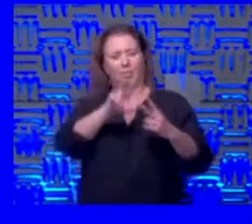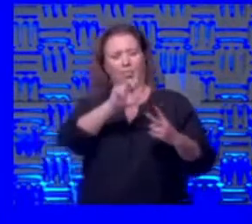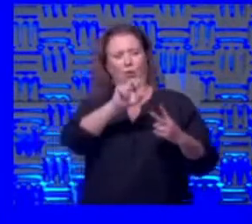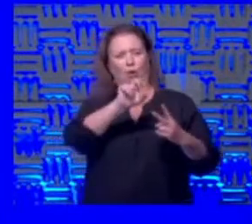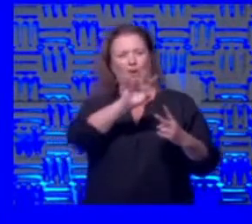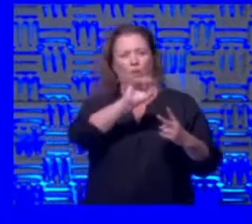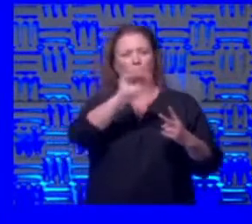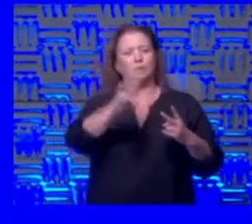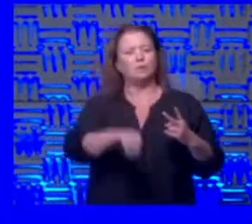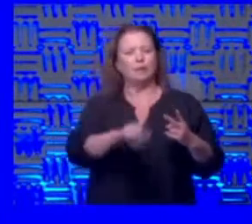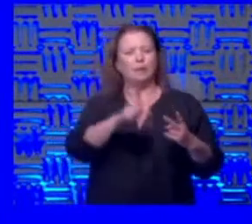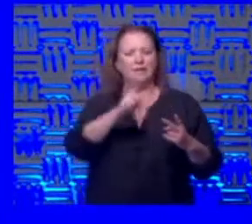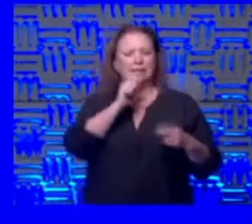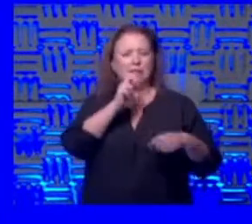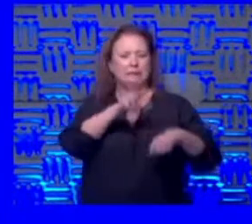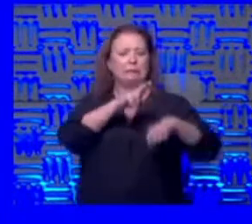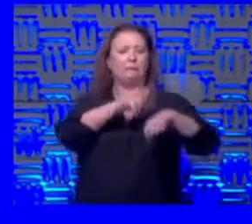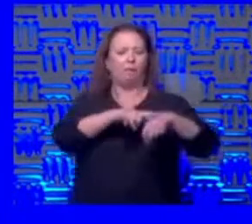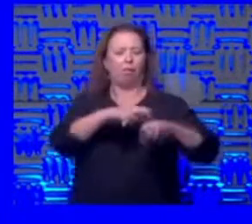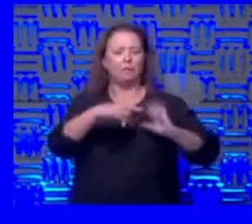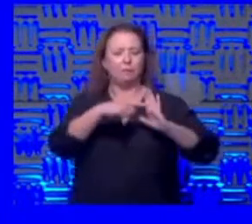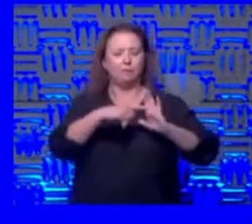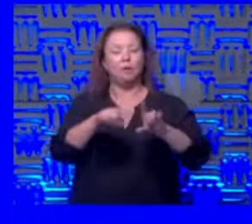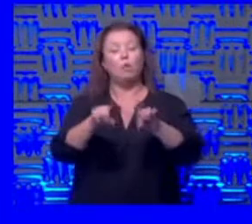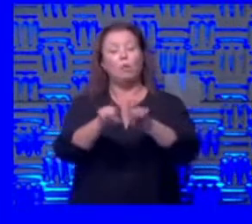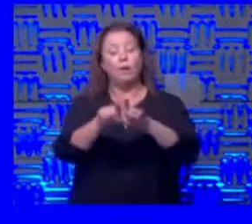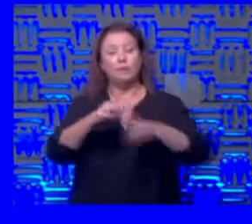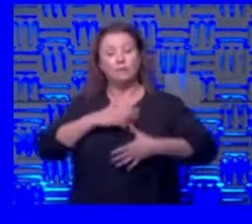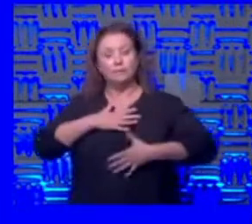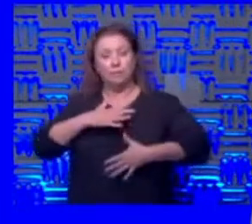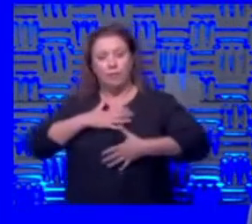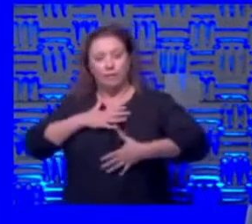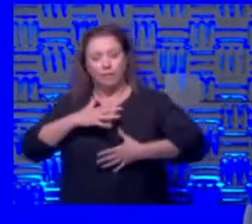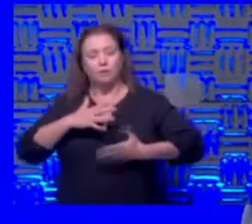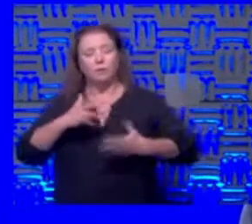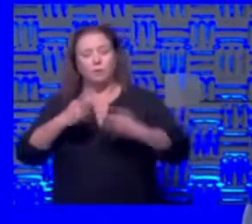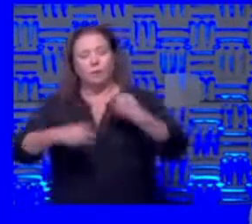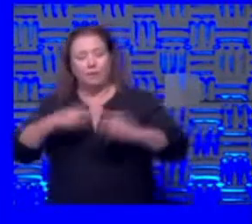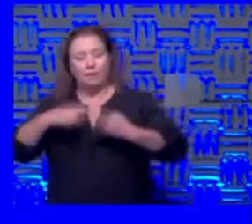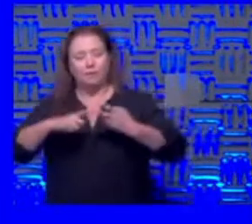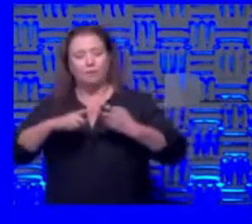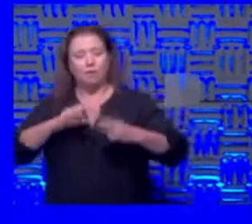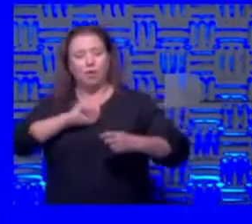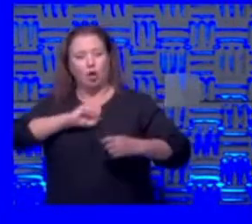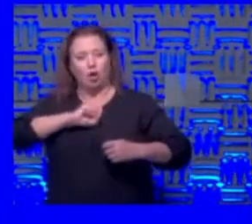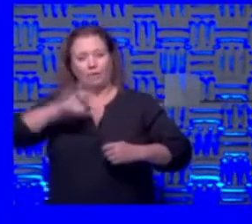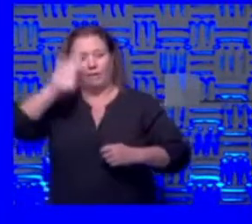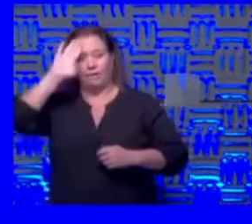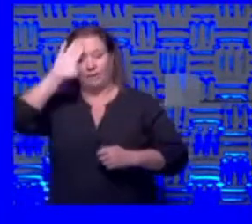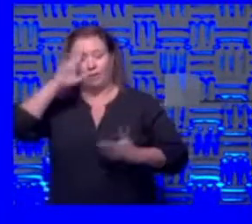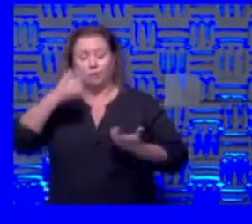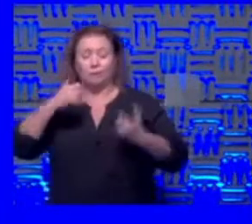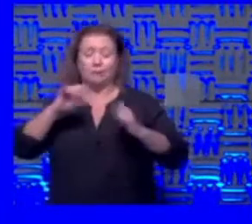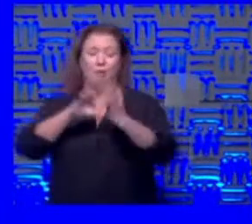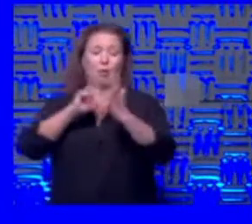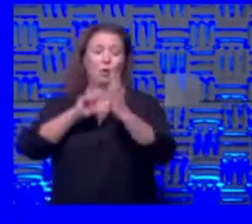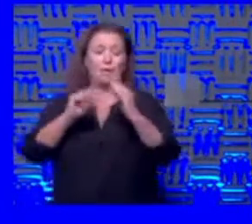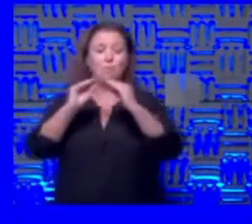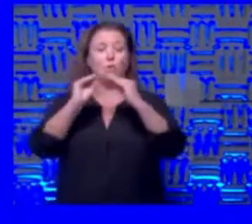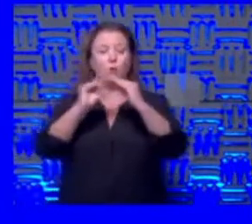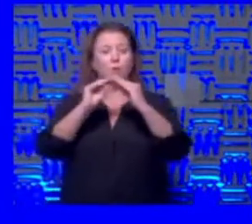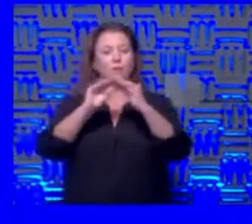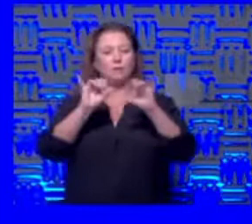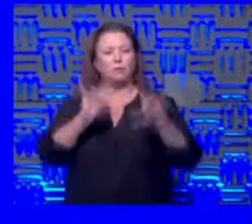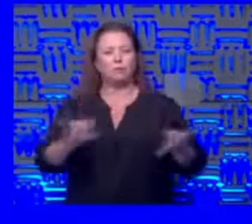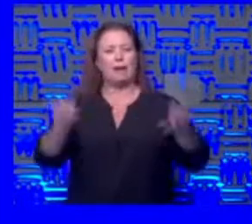more atypical symptoms, again, along with the shortness of breath, cough and fever. And we're still learning more, but those are going to be the